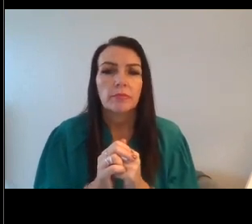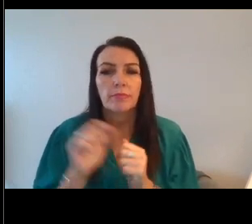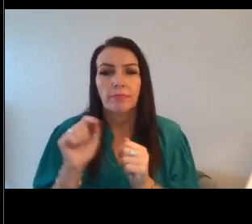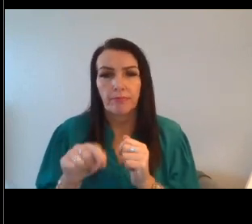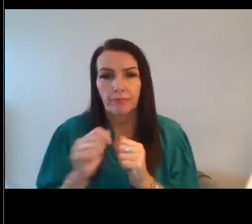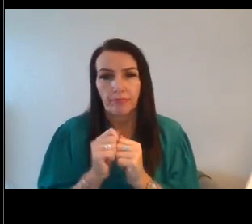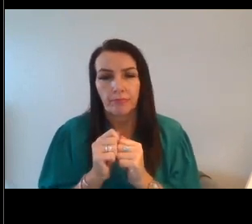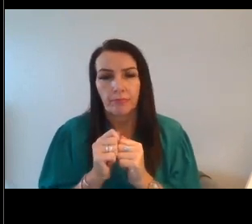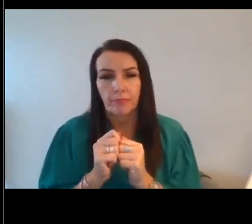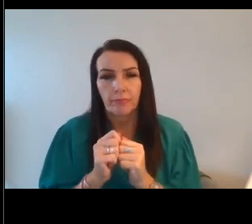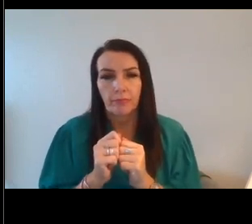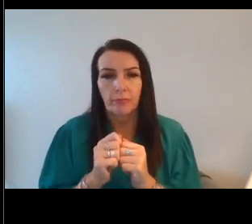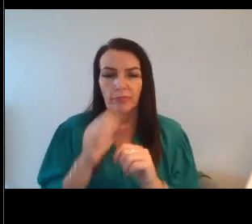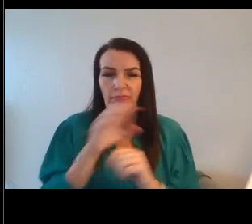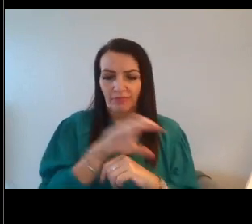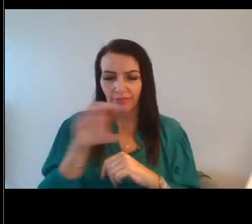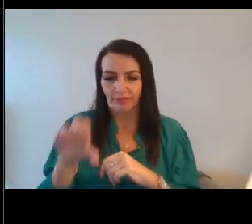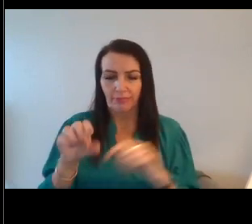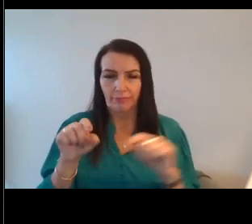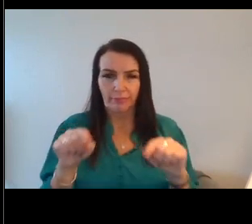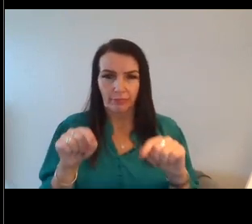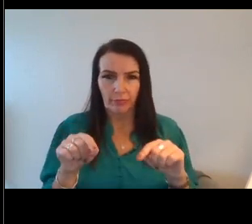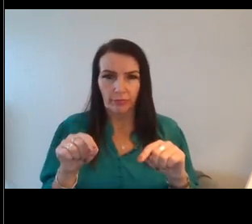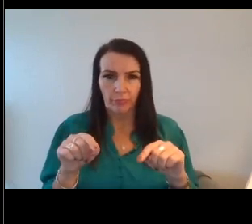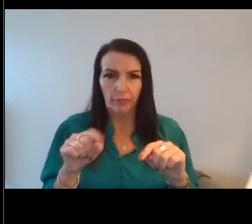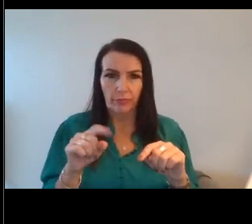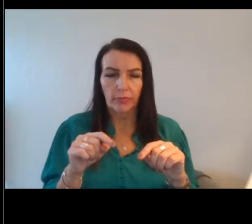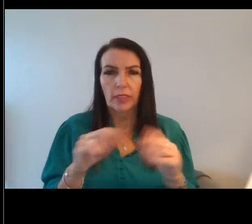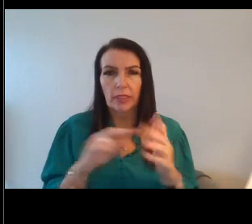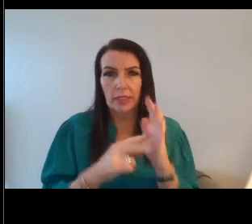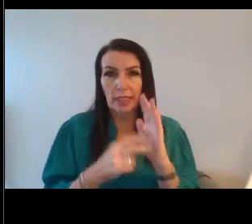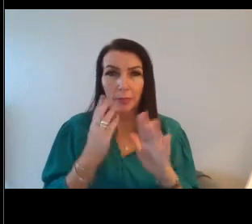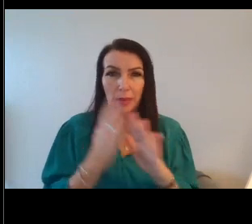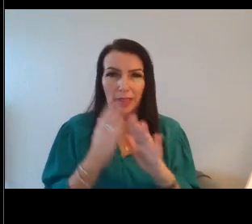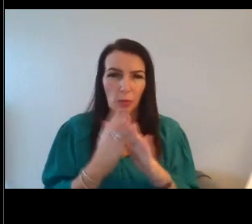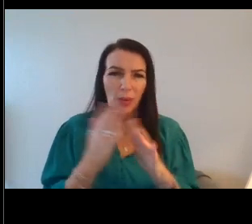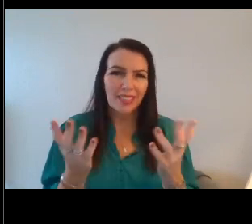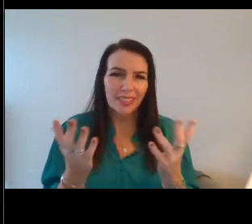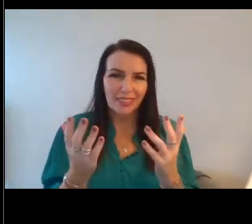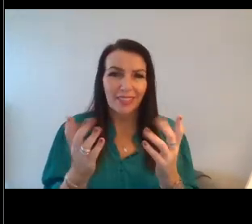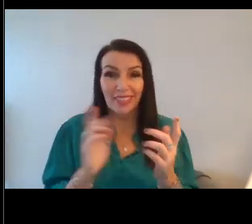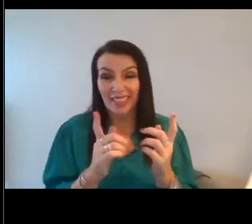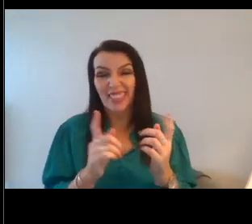there, that's a guide on plan works. That's what it's meant to look like.